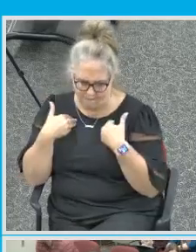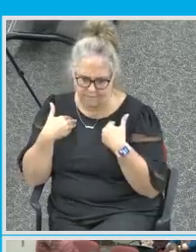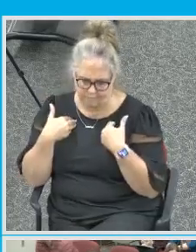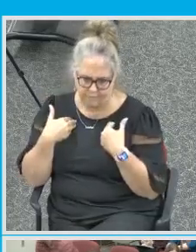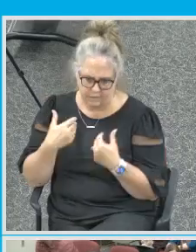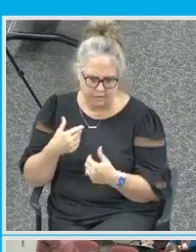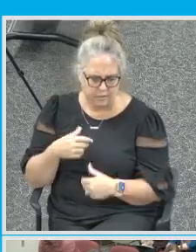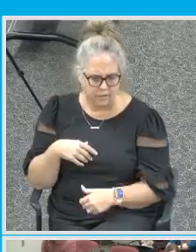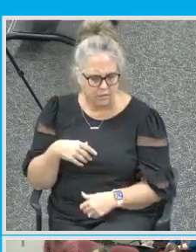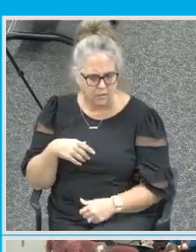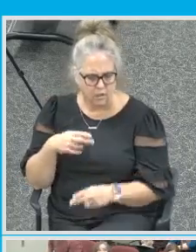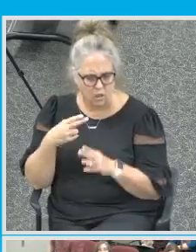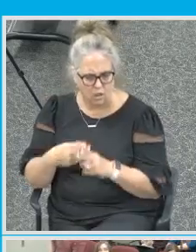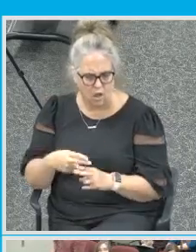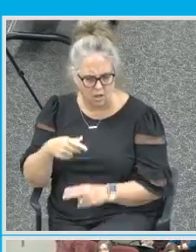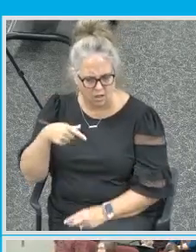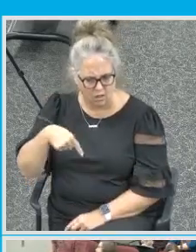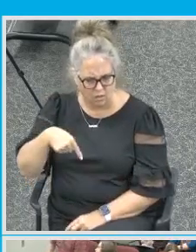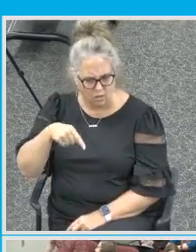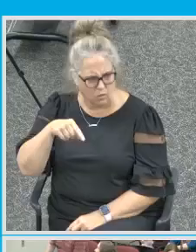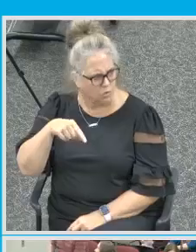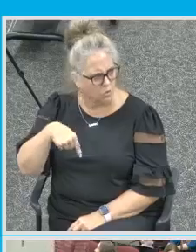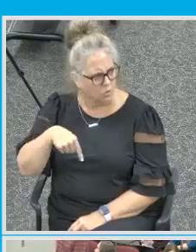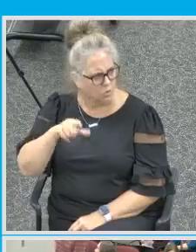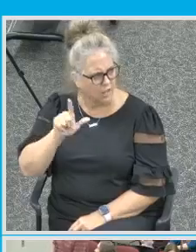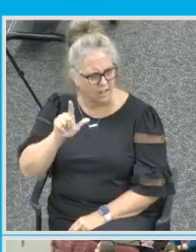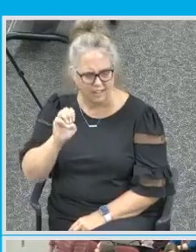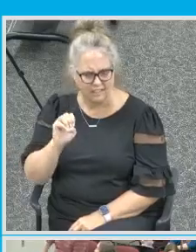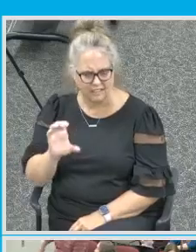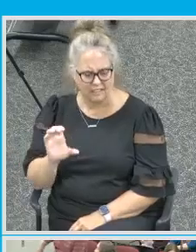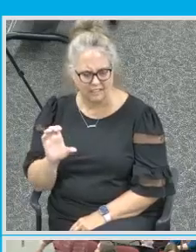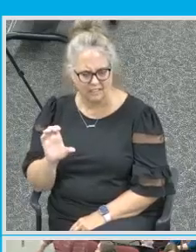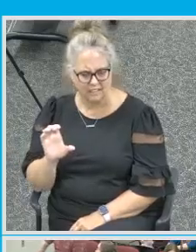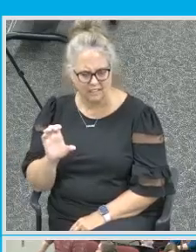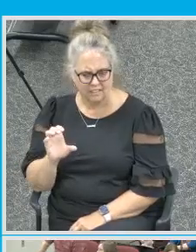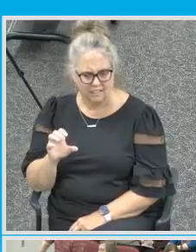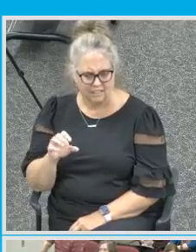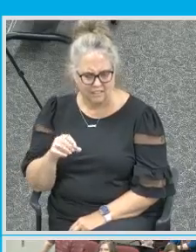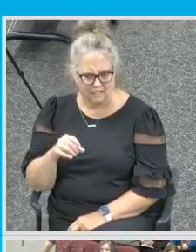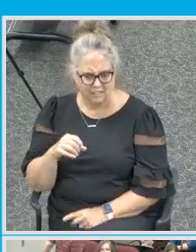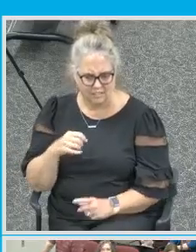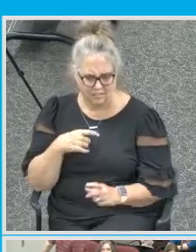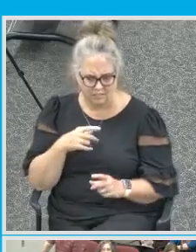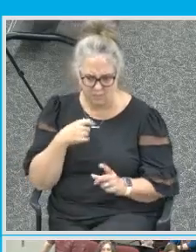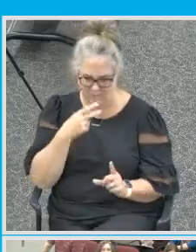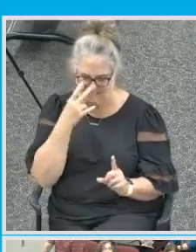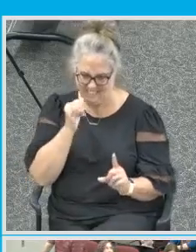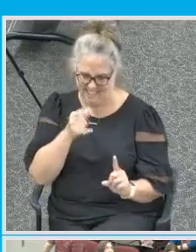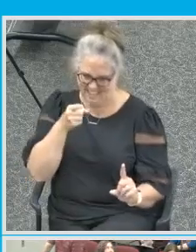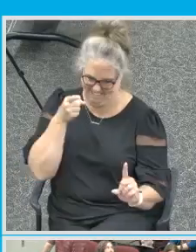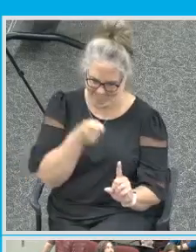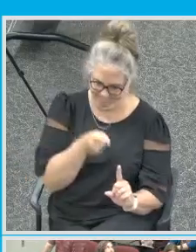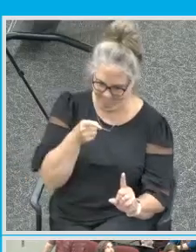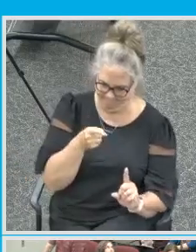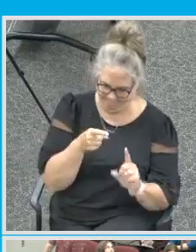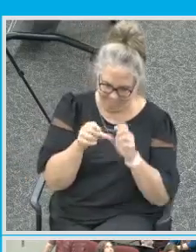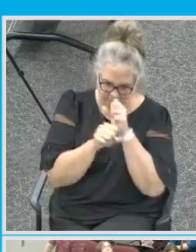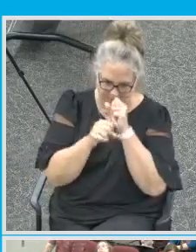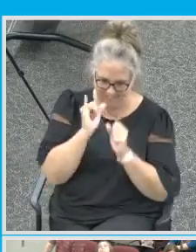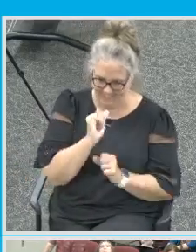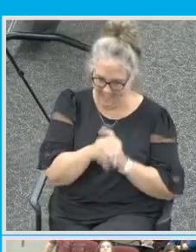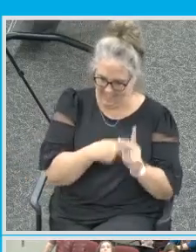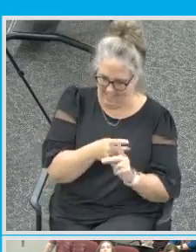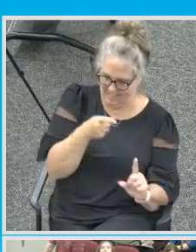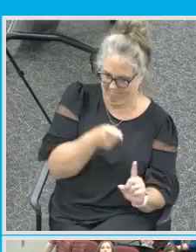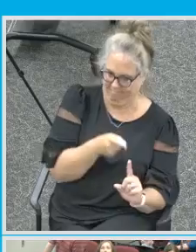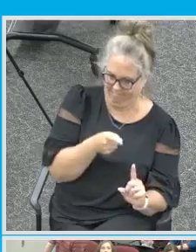C mosquitoes, and then test them for West Nile. And this typically tied to mitigation activities like spraying